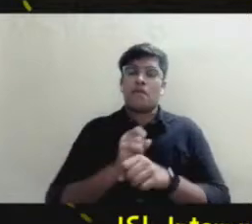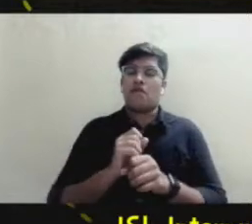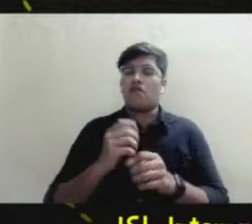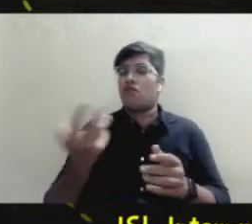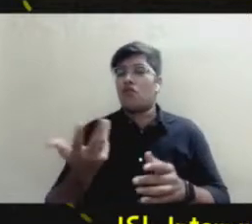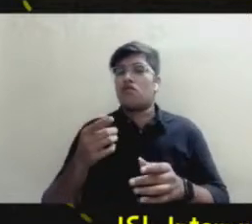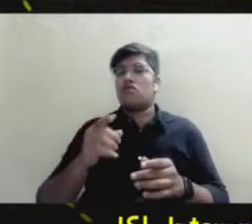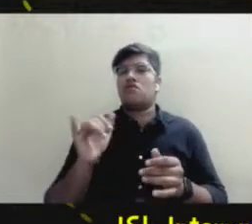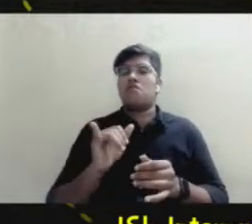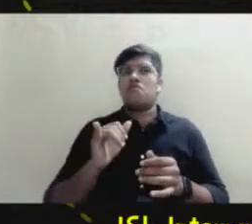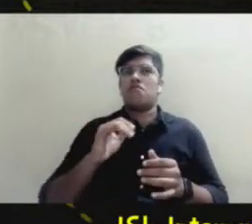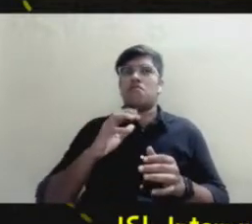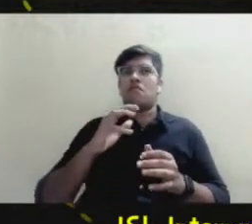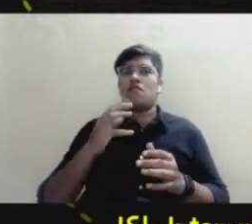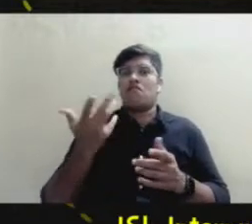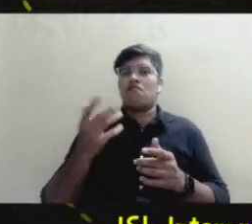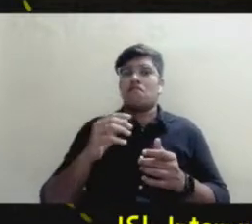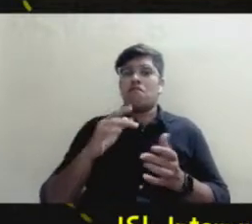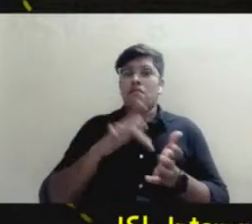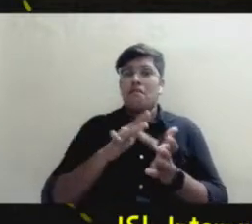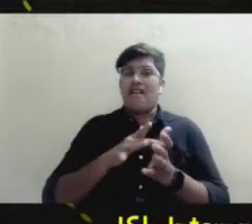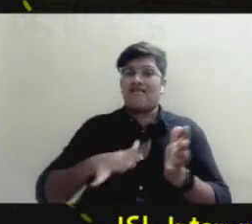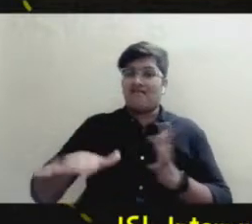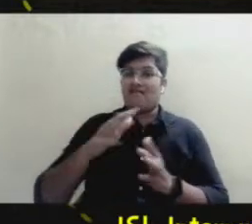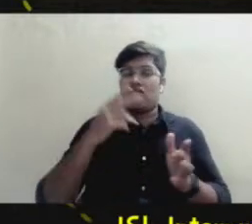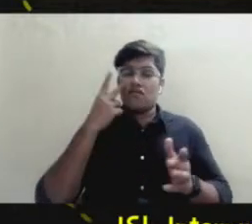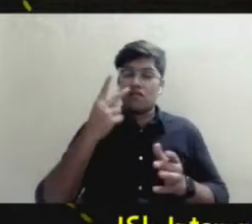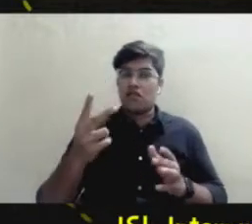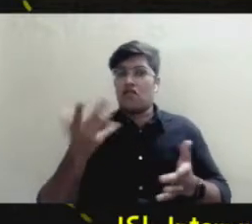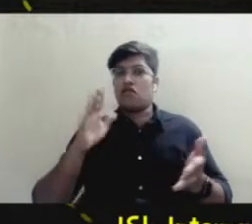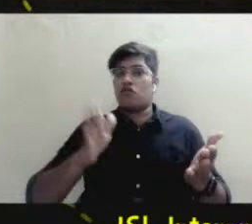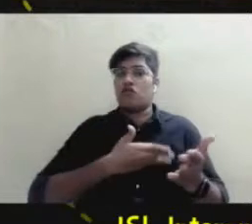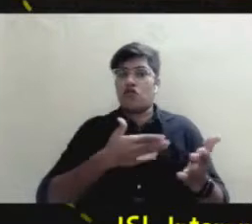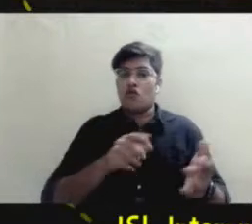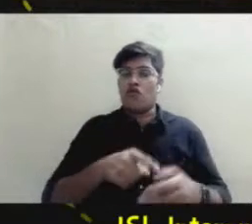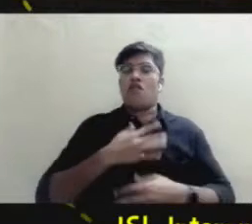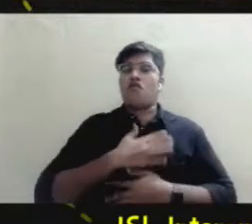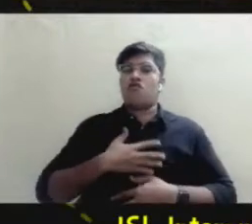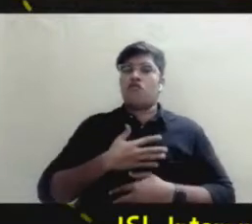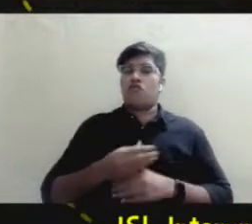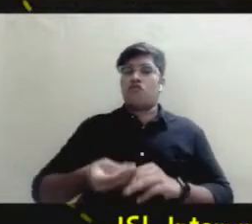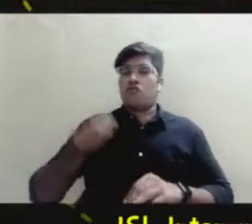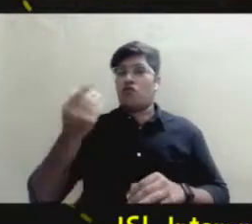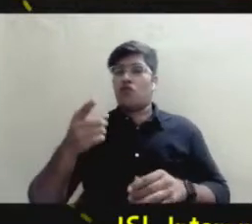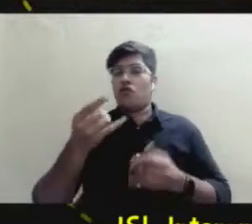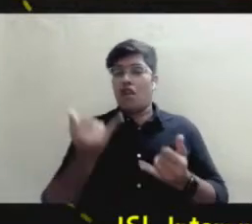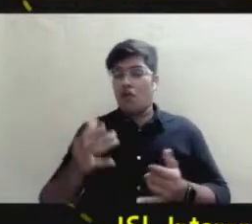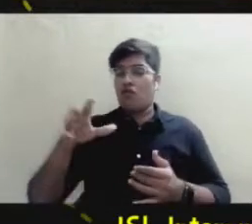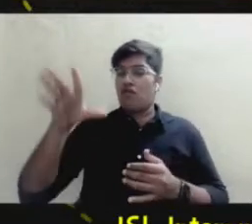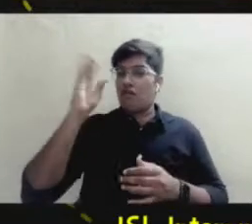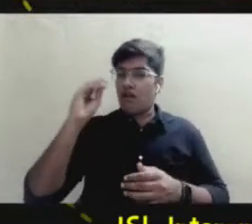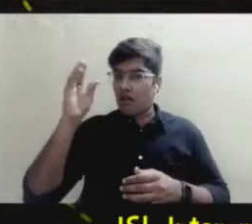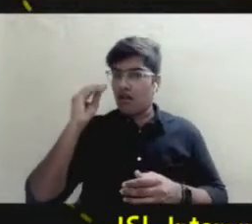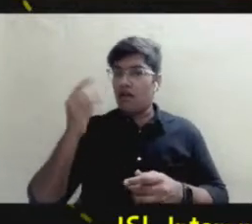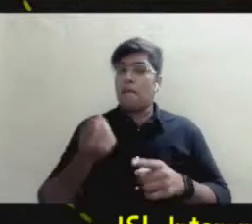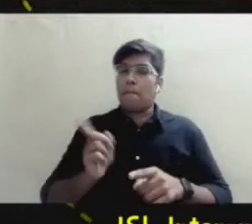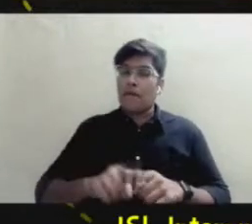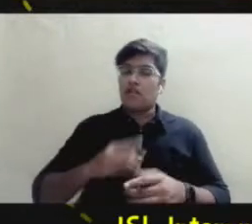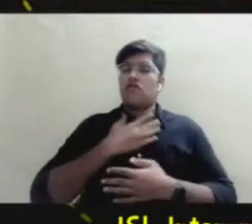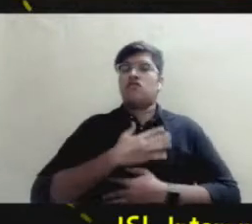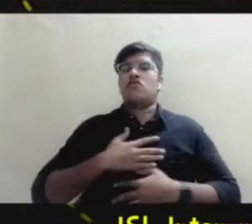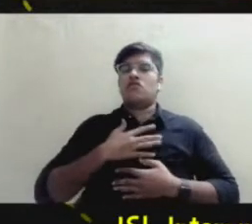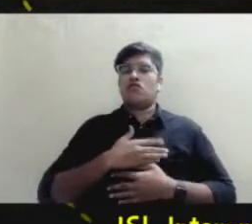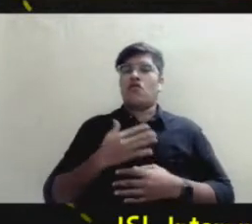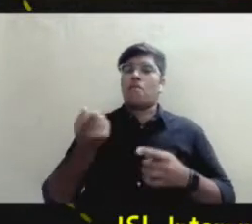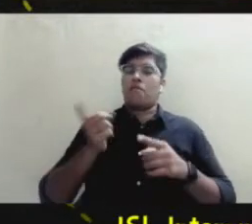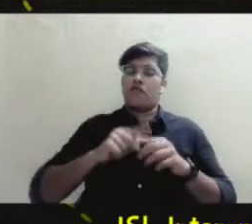mahal, that's a very important aspect that I'm learning and enjoying and discovering as I